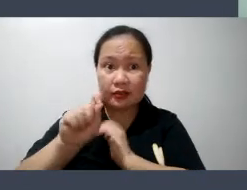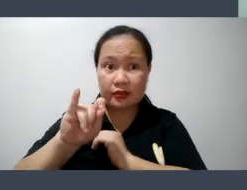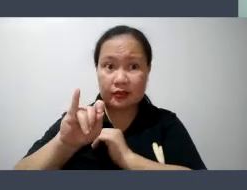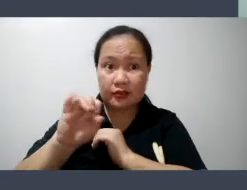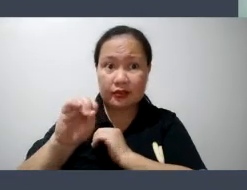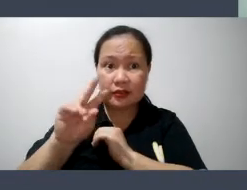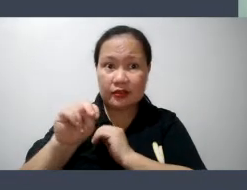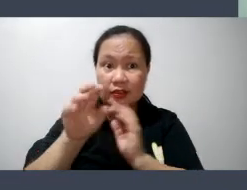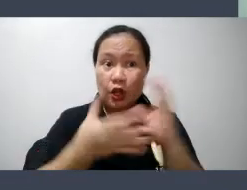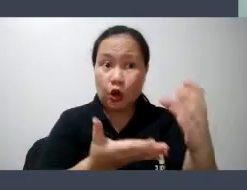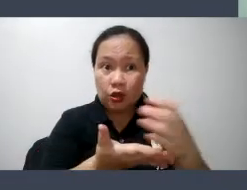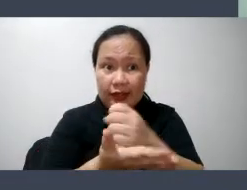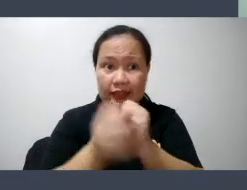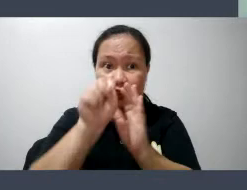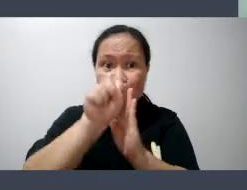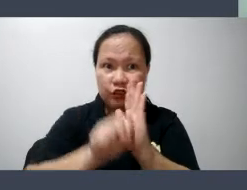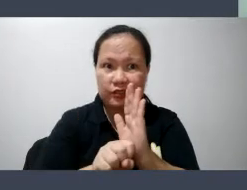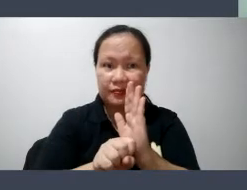Okay.